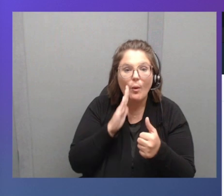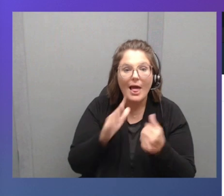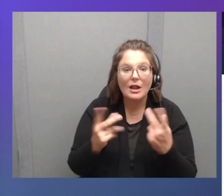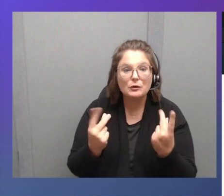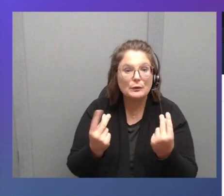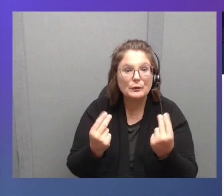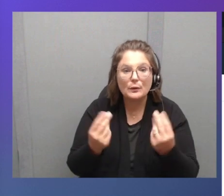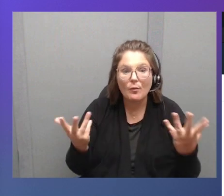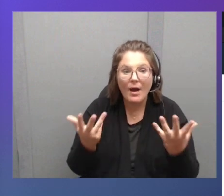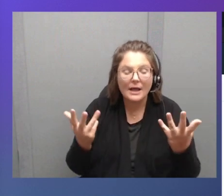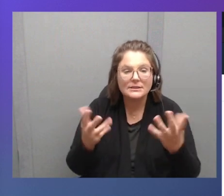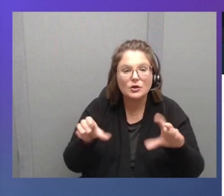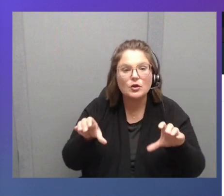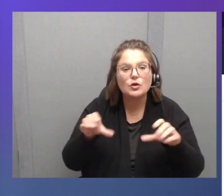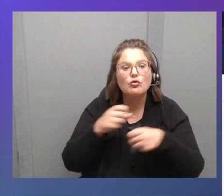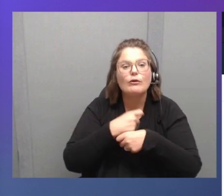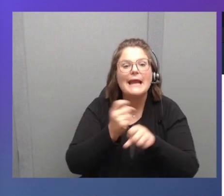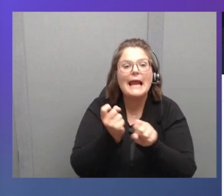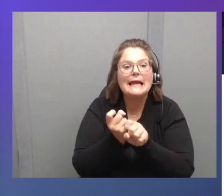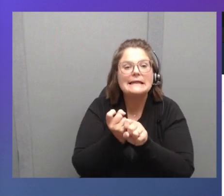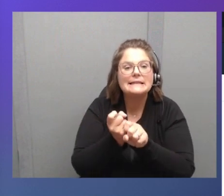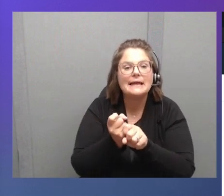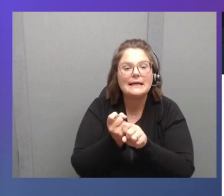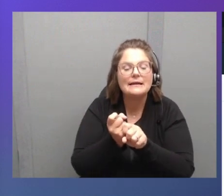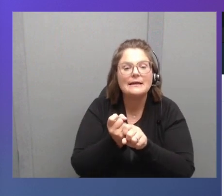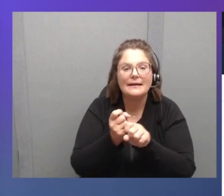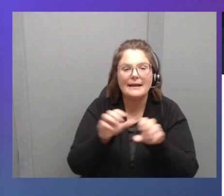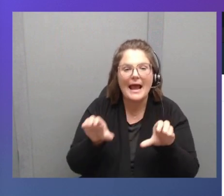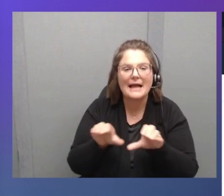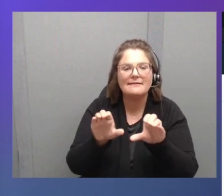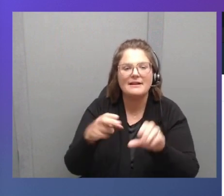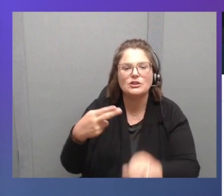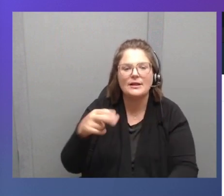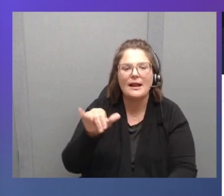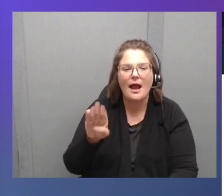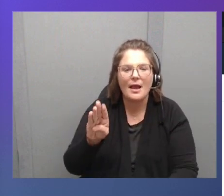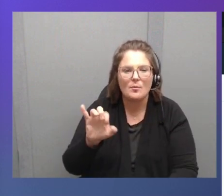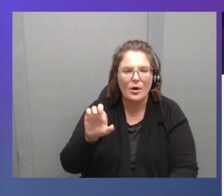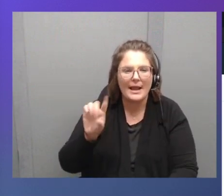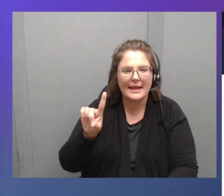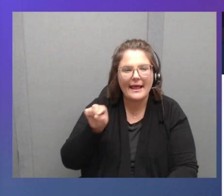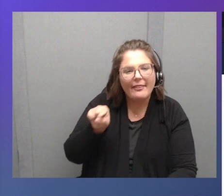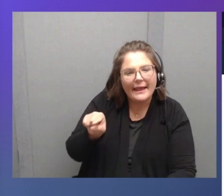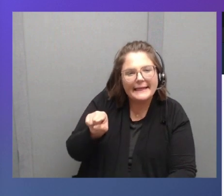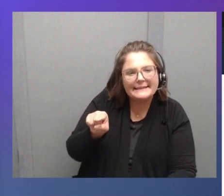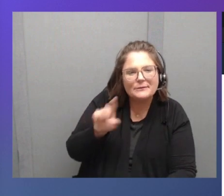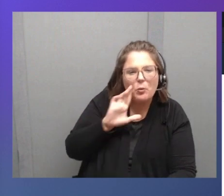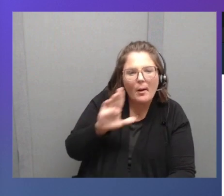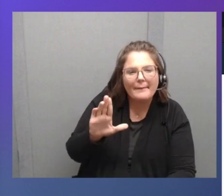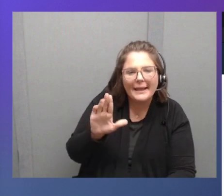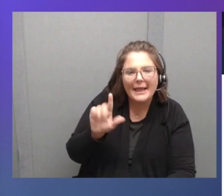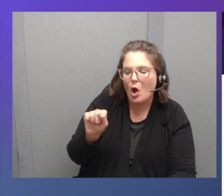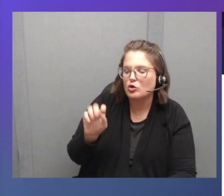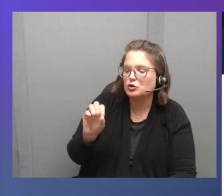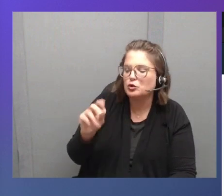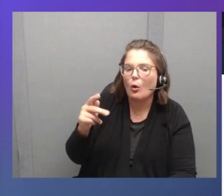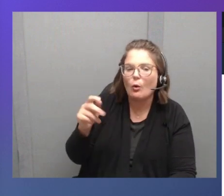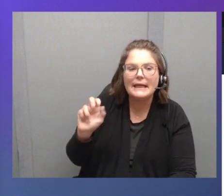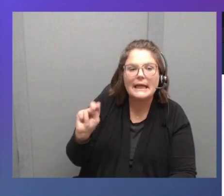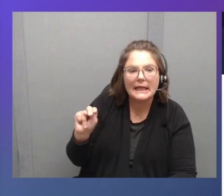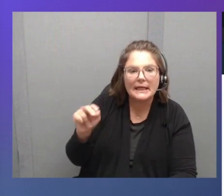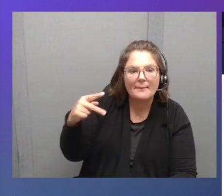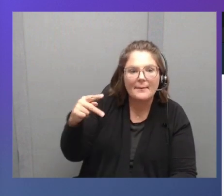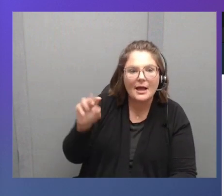hybrid activation, which is essentially, it's like a token or a password that's used to attach a